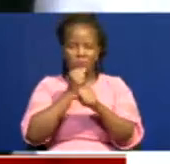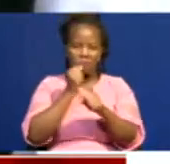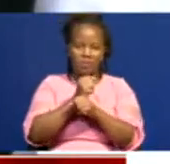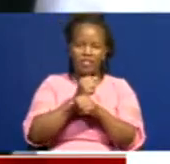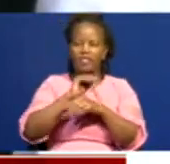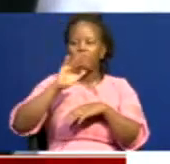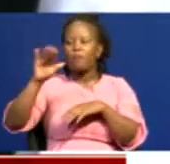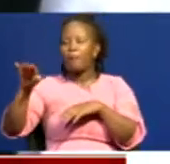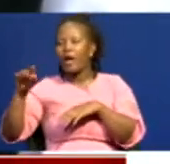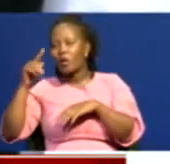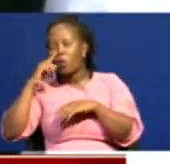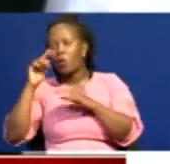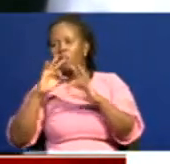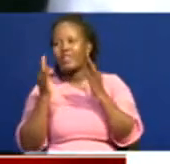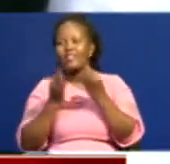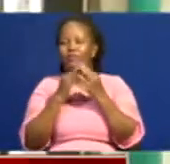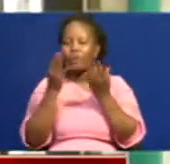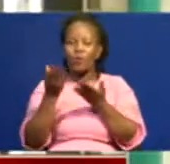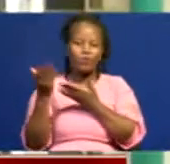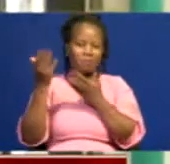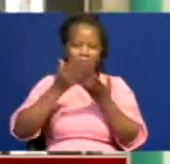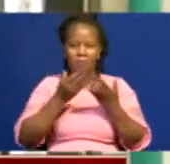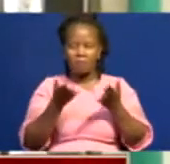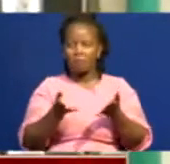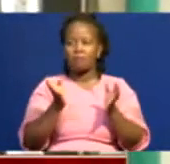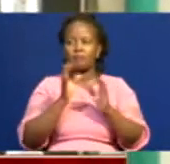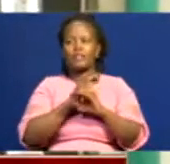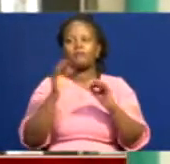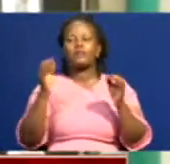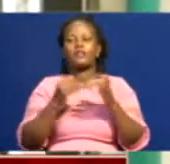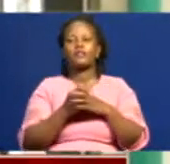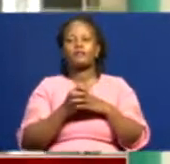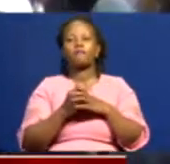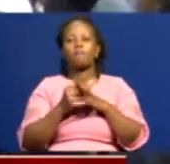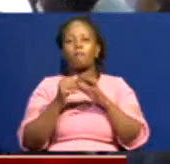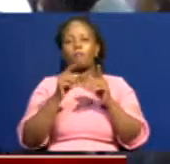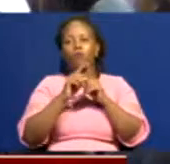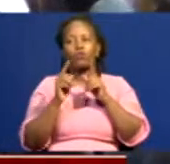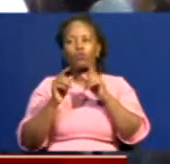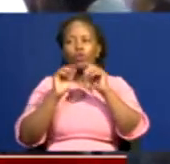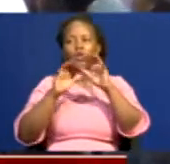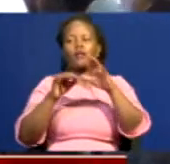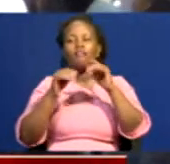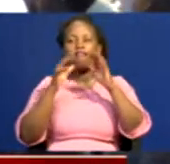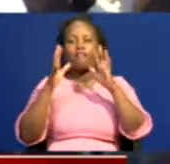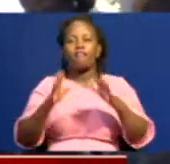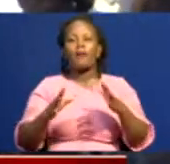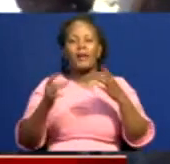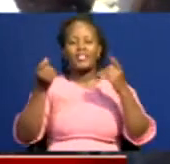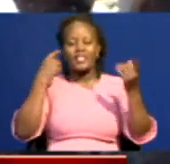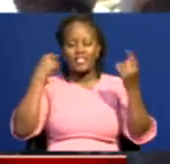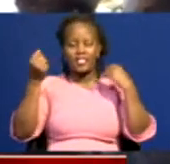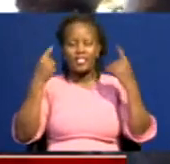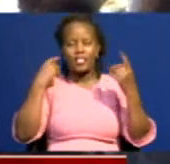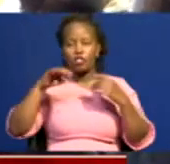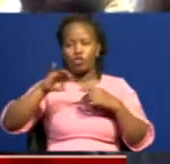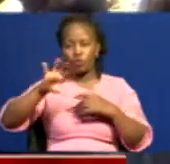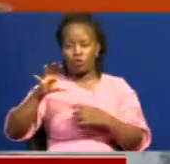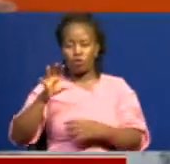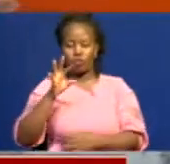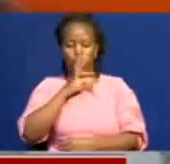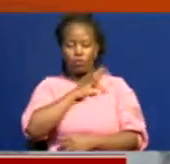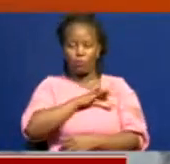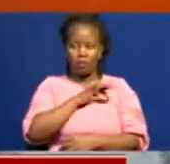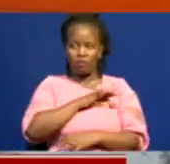pick it from our relatives and bring it to our patients. At the same time, farmers in Kericho County are to benefit from a 6 maize